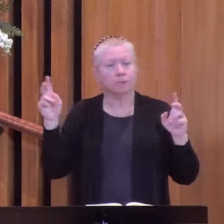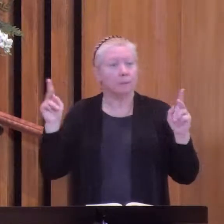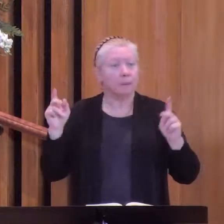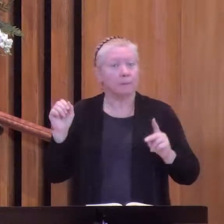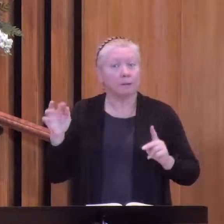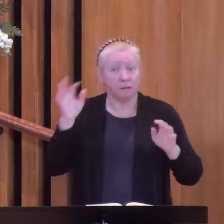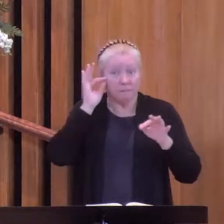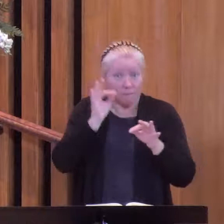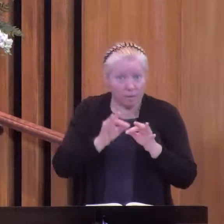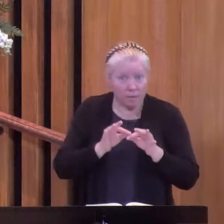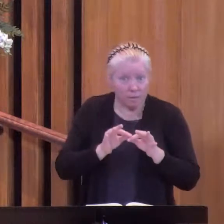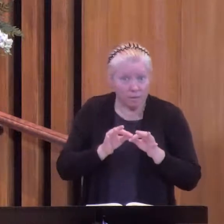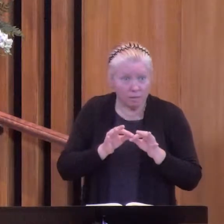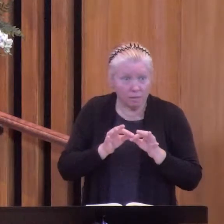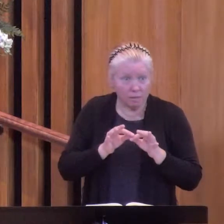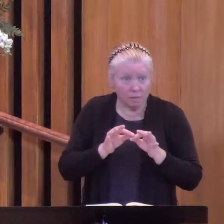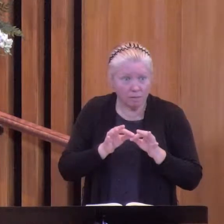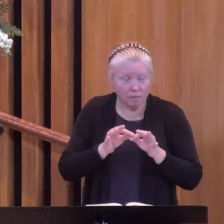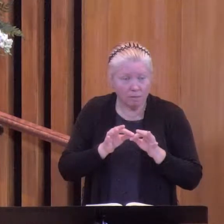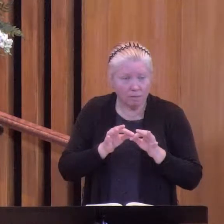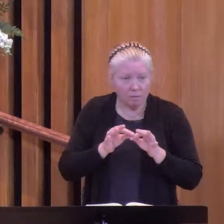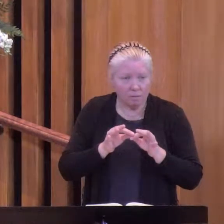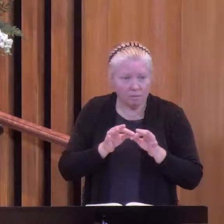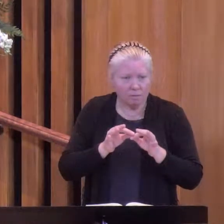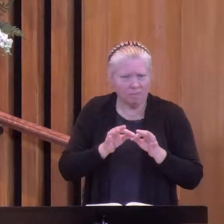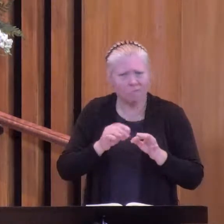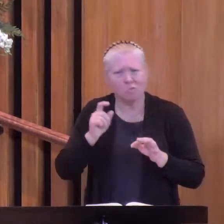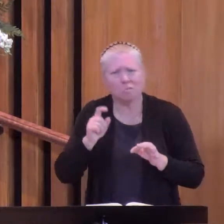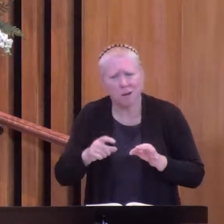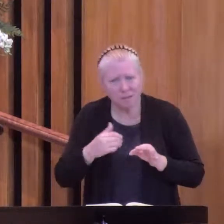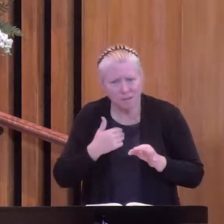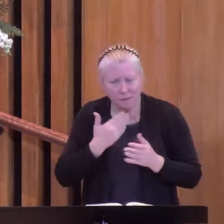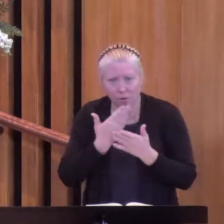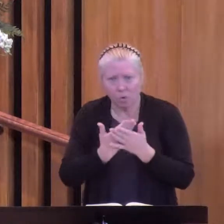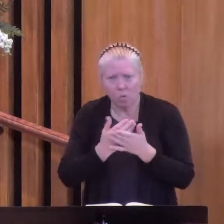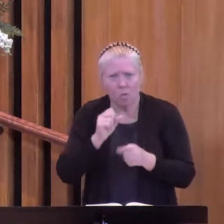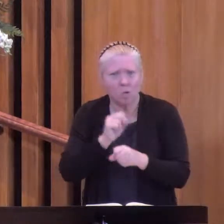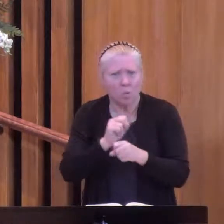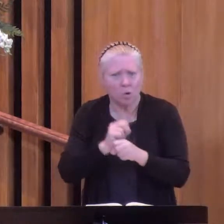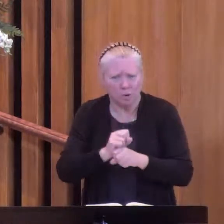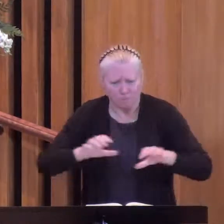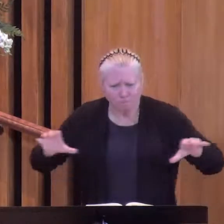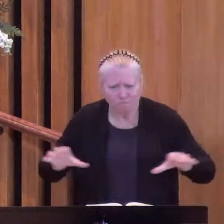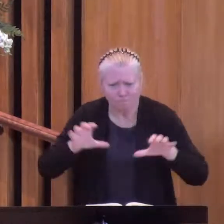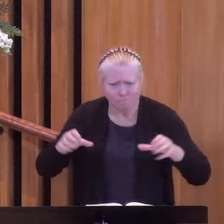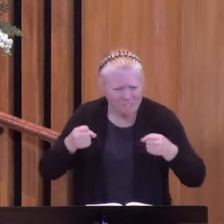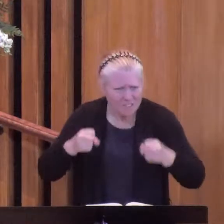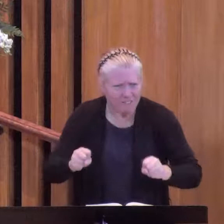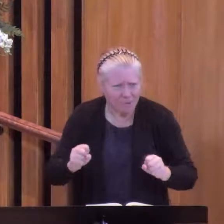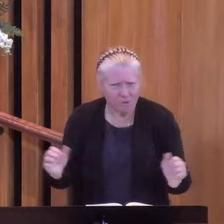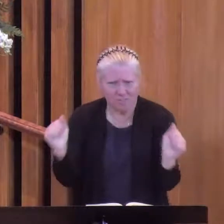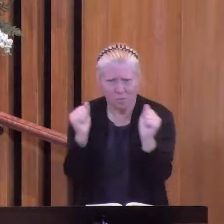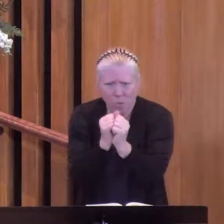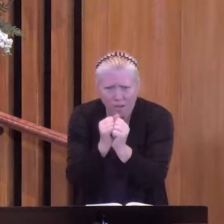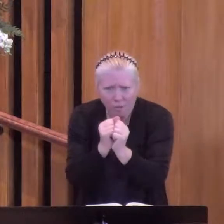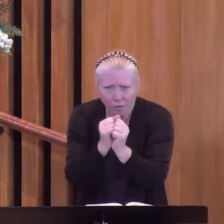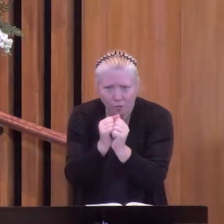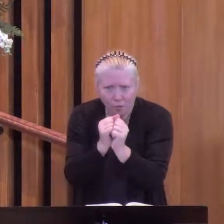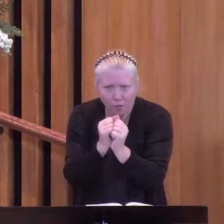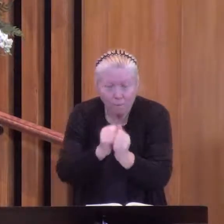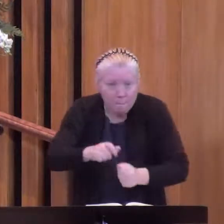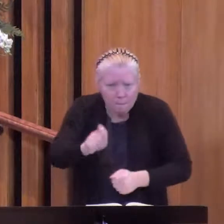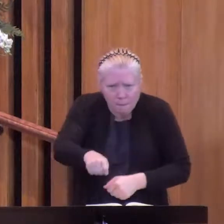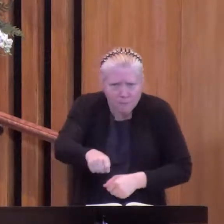requires to be people of good works. And that James couples those two